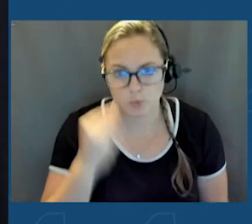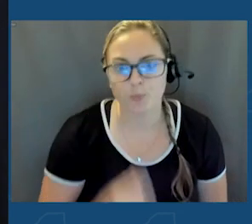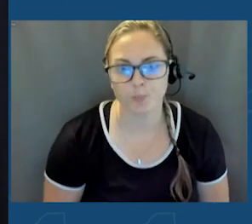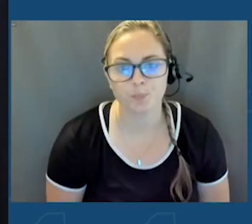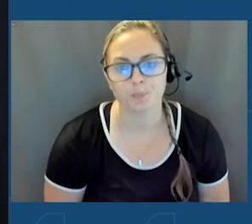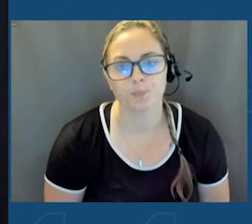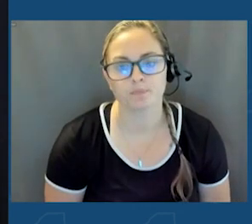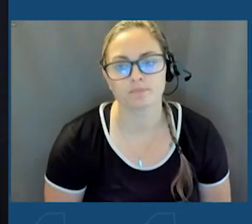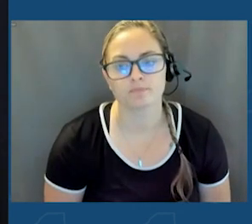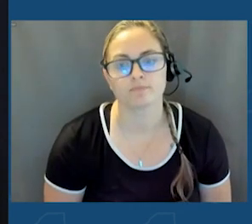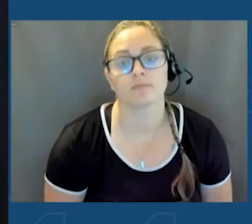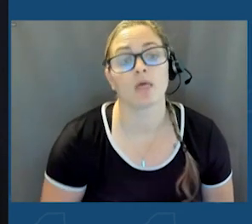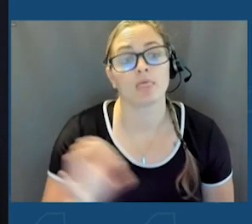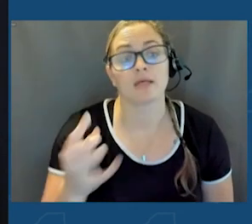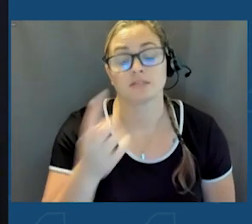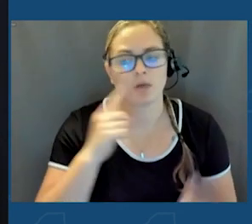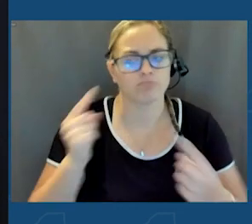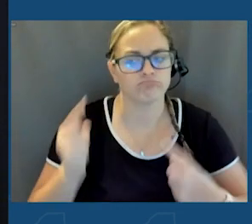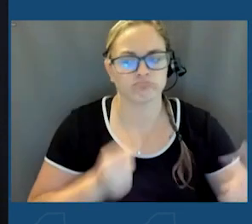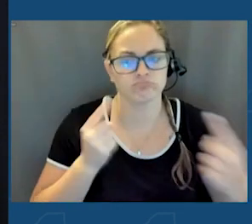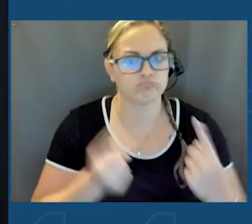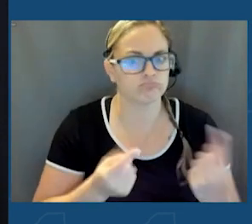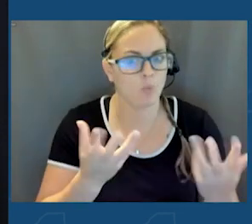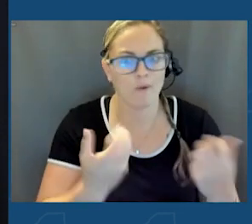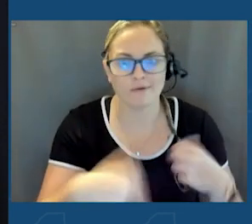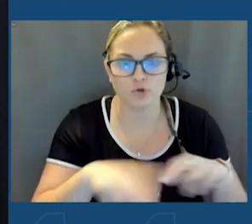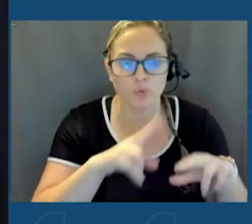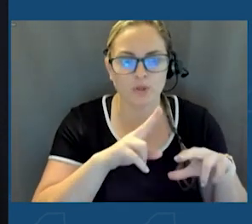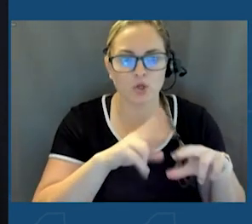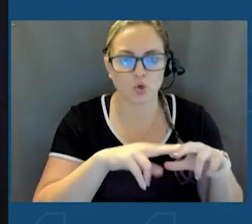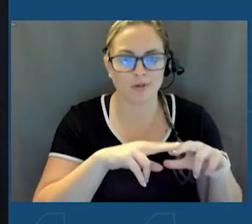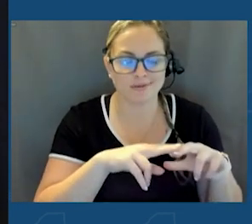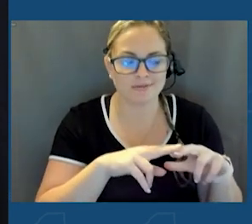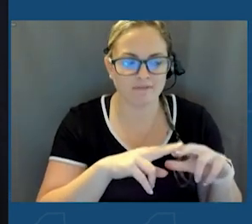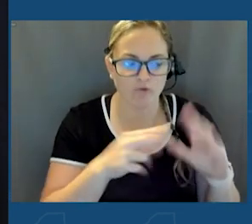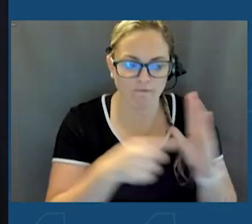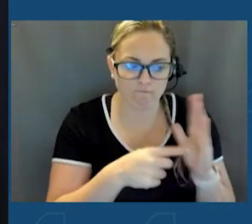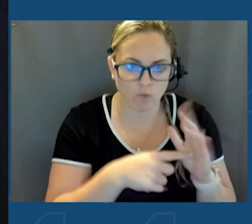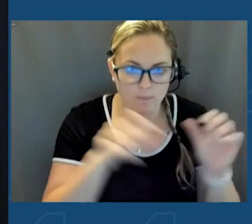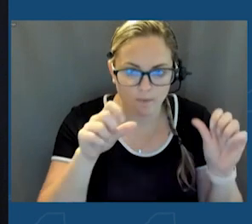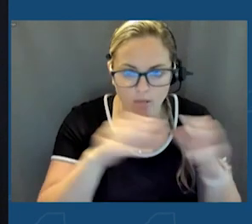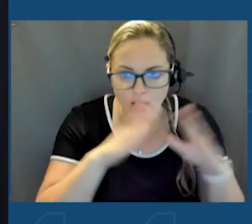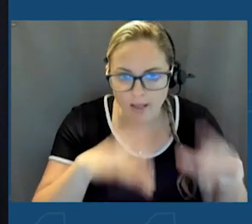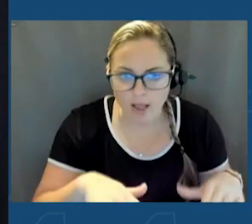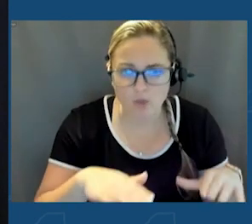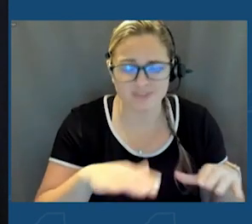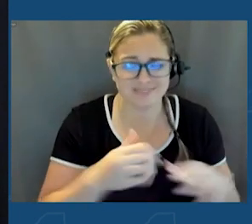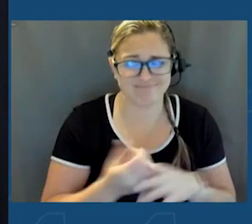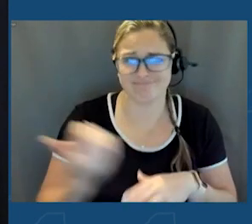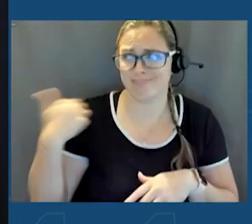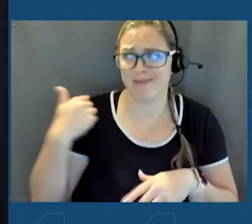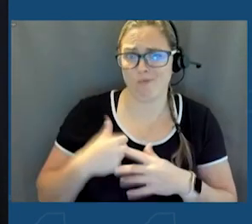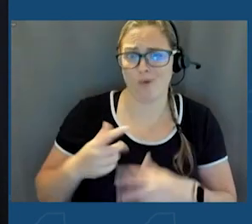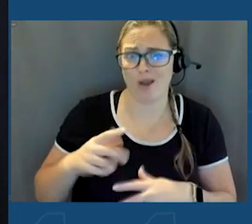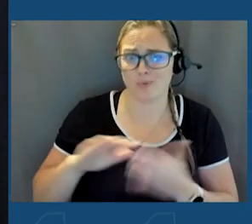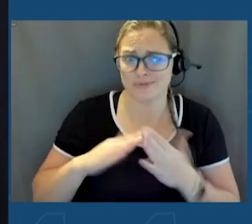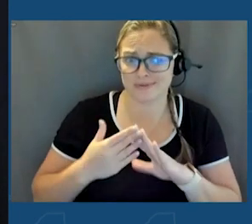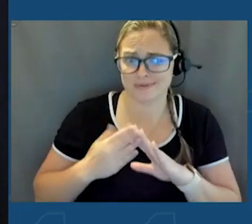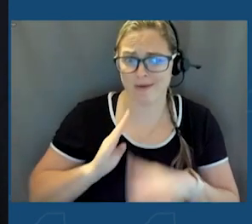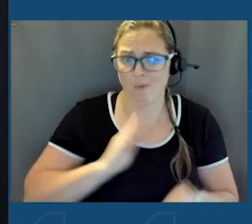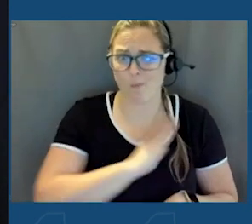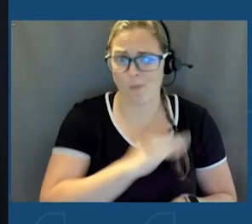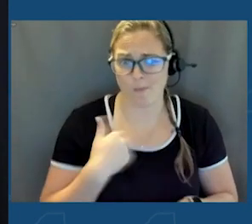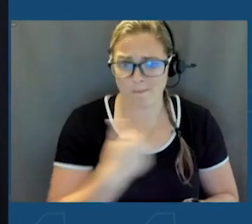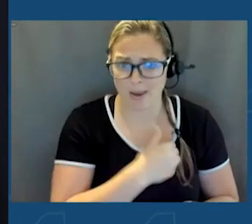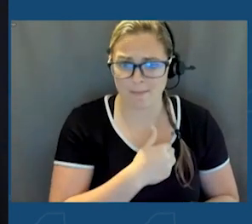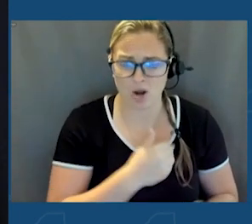And that's something I've been fighting for, increasing the stock of affordable housing my entire career, back to when I was on a town board member. I was fighting